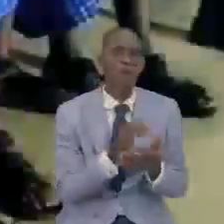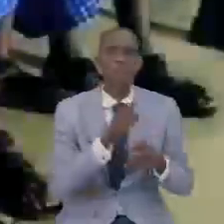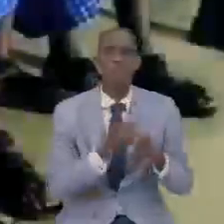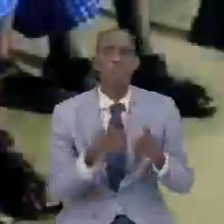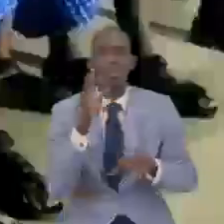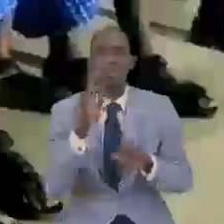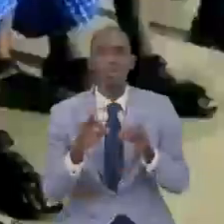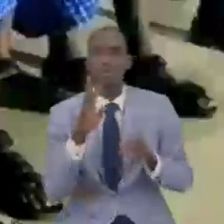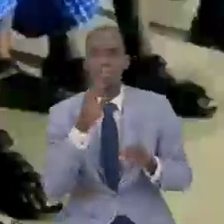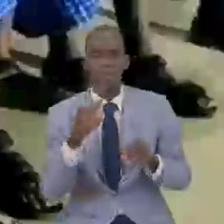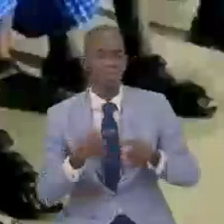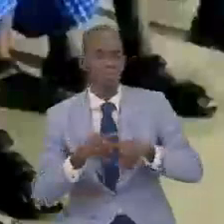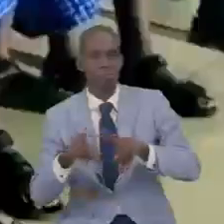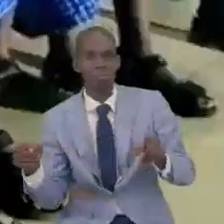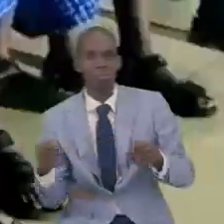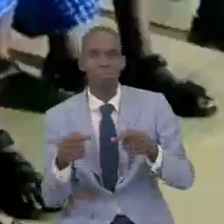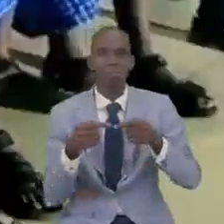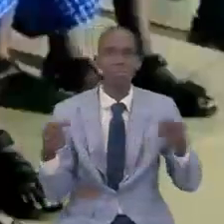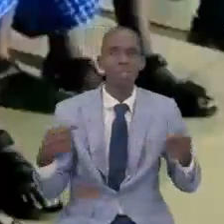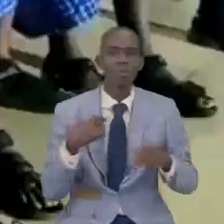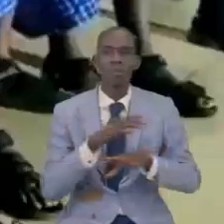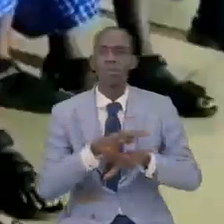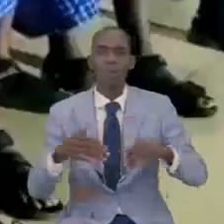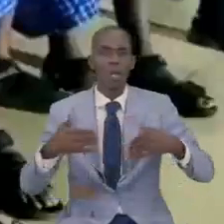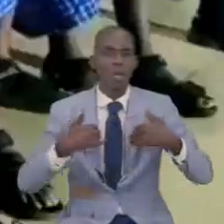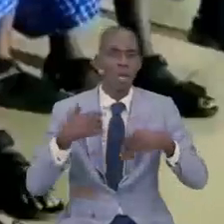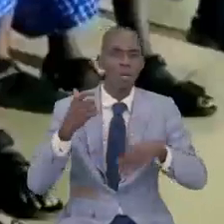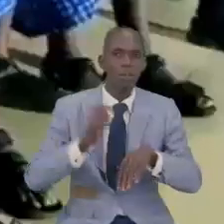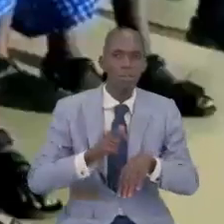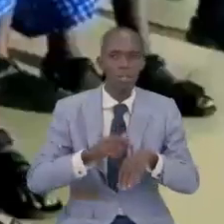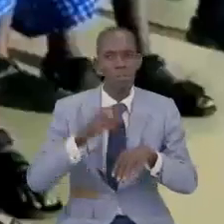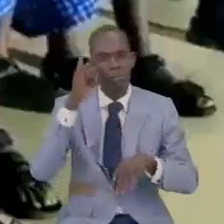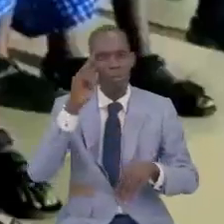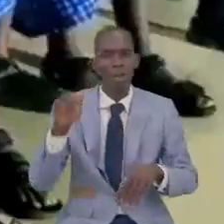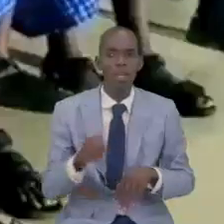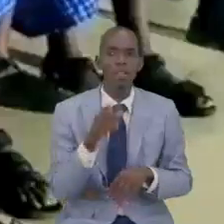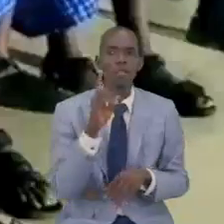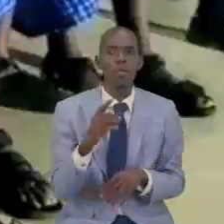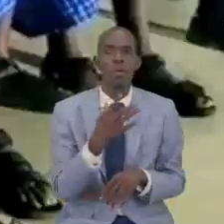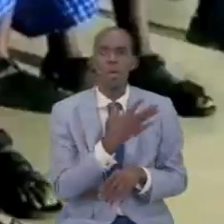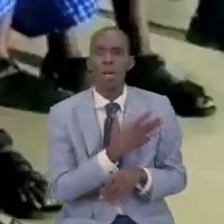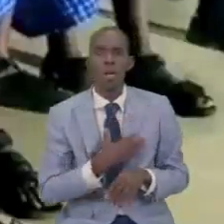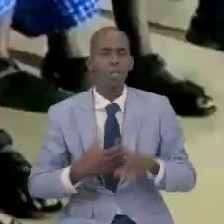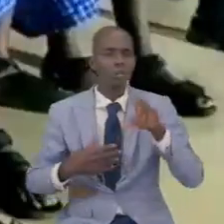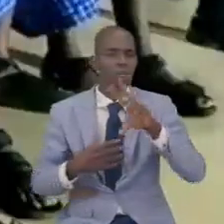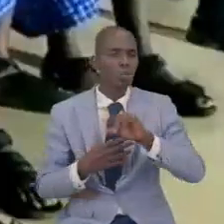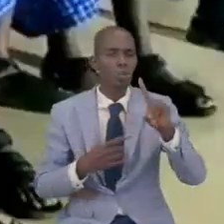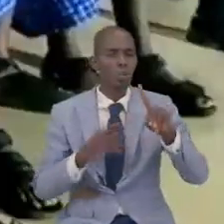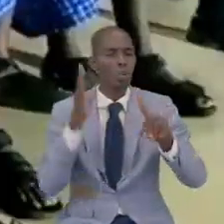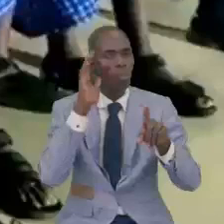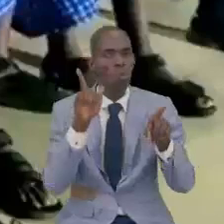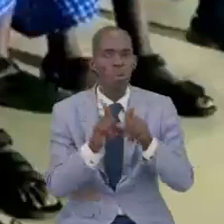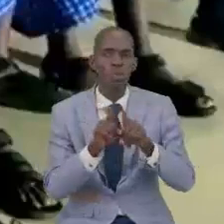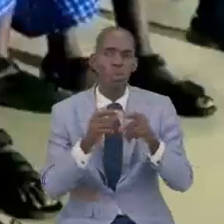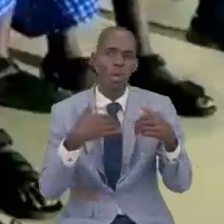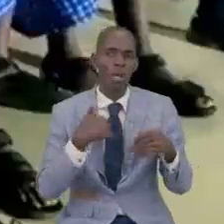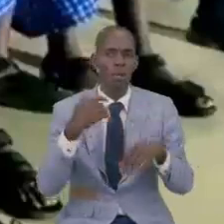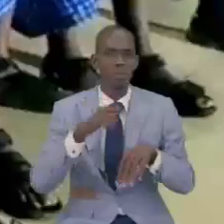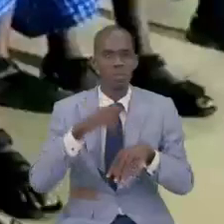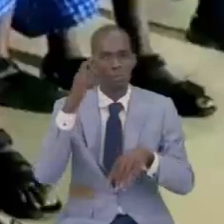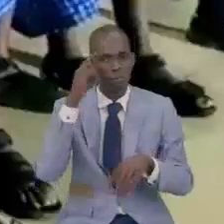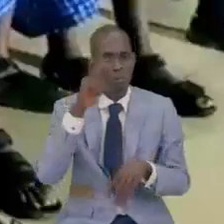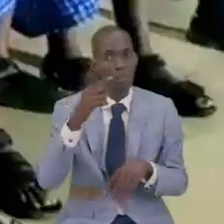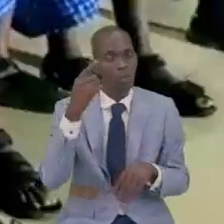and this and that, and you don't have time for anyone, and nobody too will have time for you. As for these